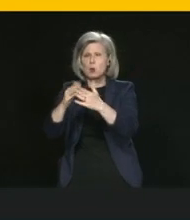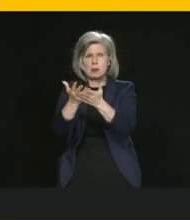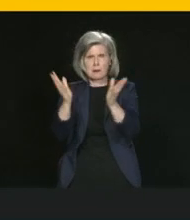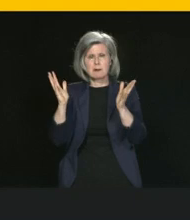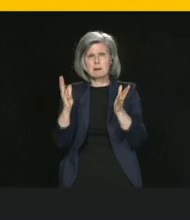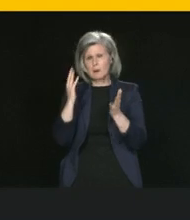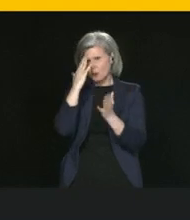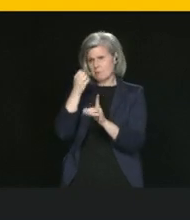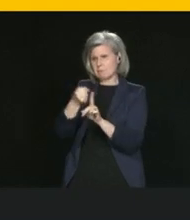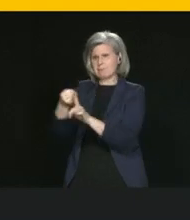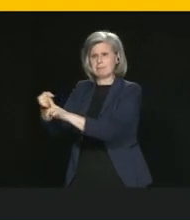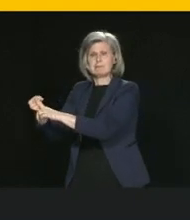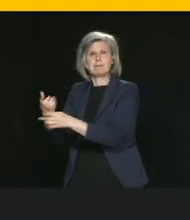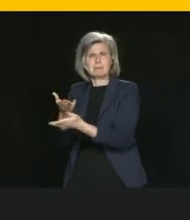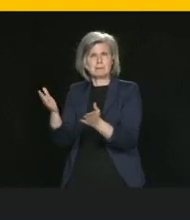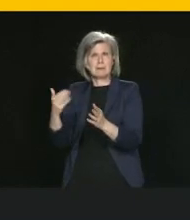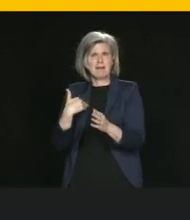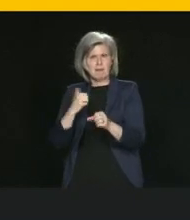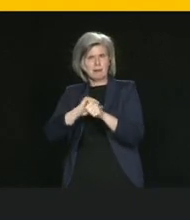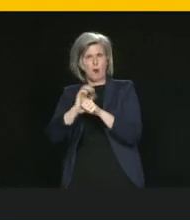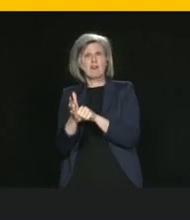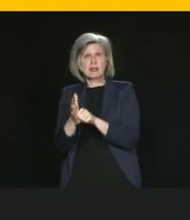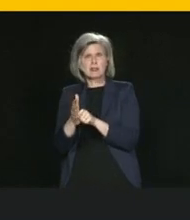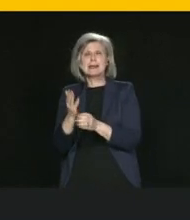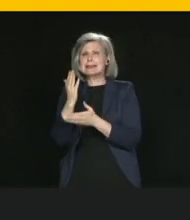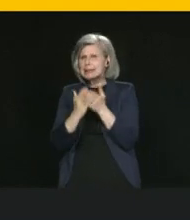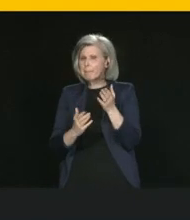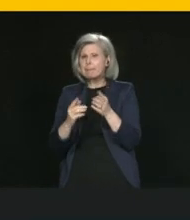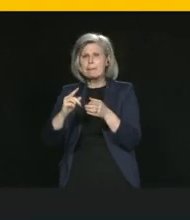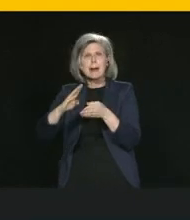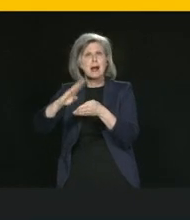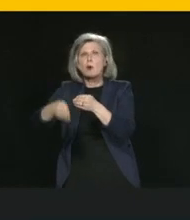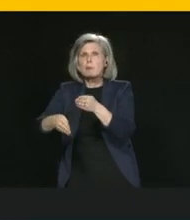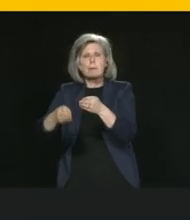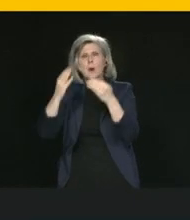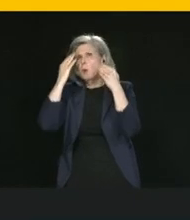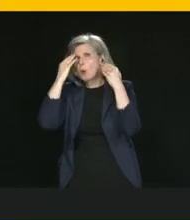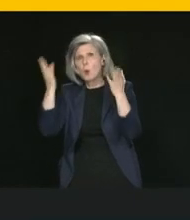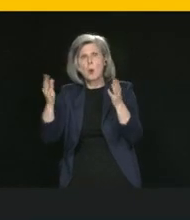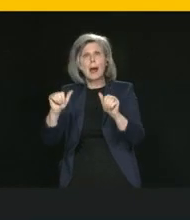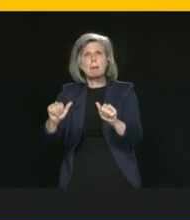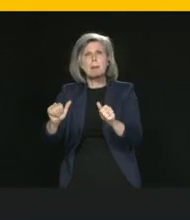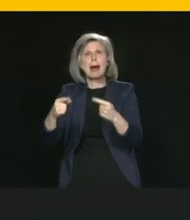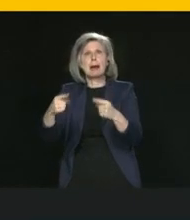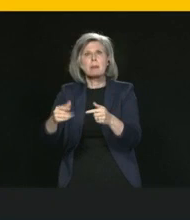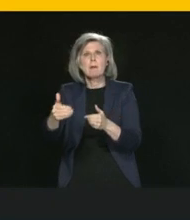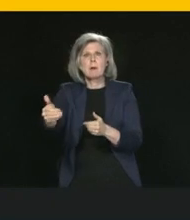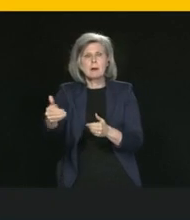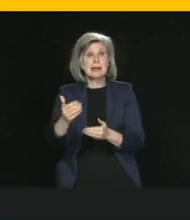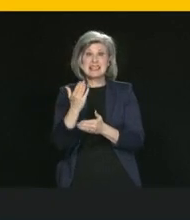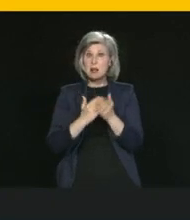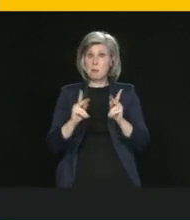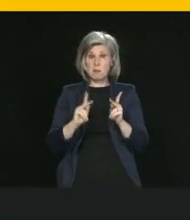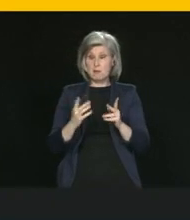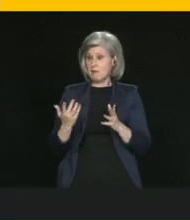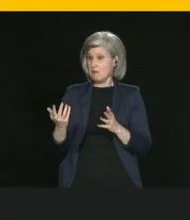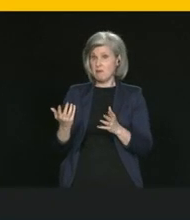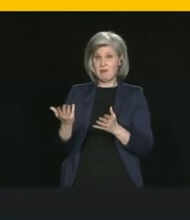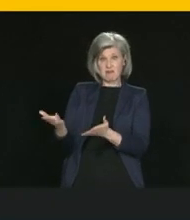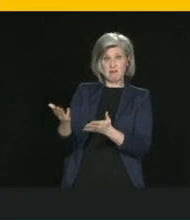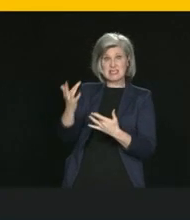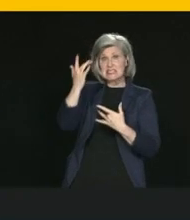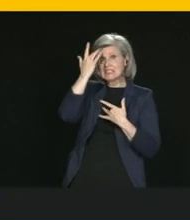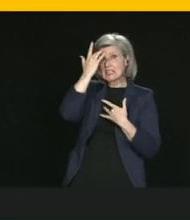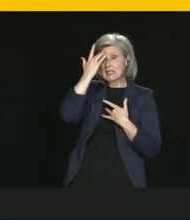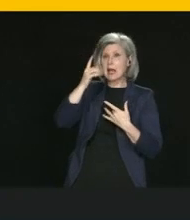Some people have endured painful separation from their loved ones during severe illness and hospitalization, and